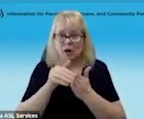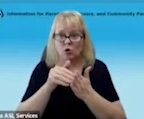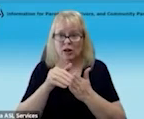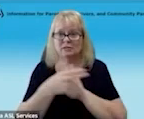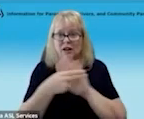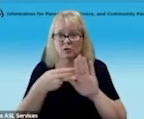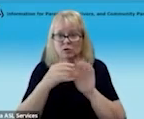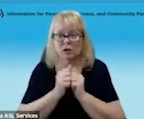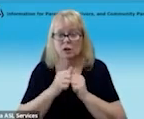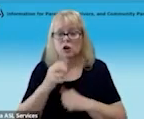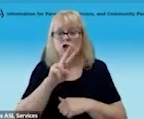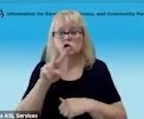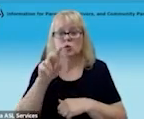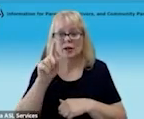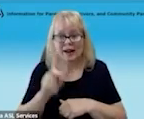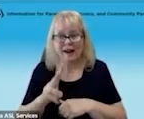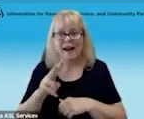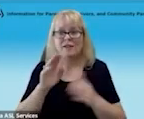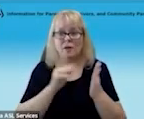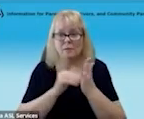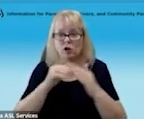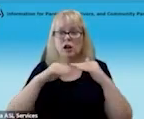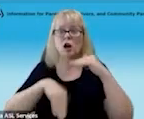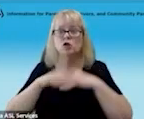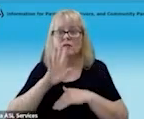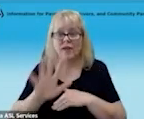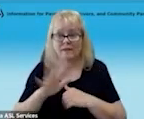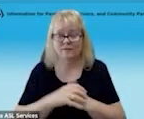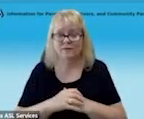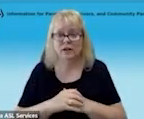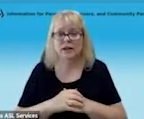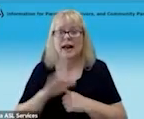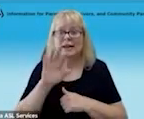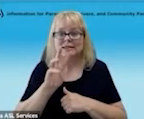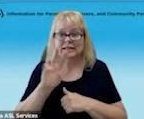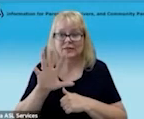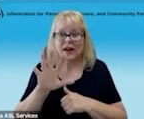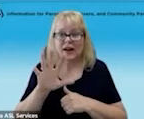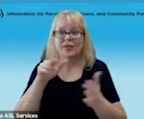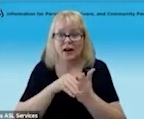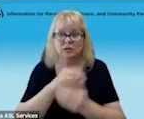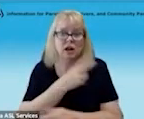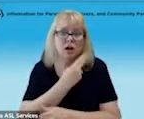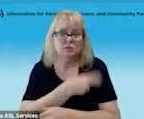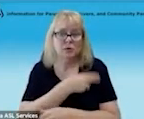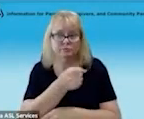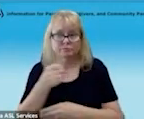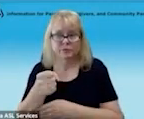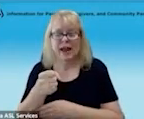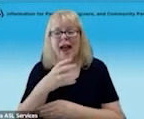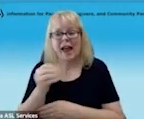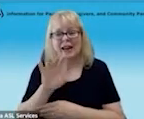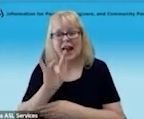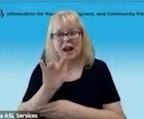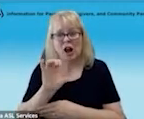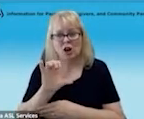severe case. Since the pandemic began, more than 13 million children have been diagnosed with COVID, 2.5 million